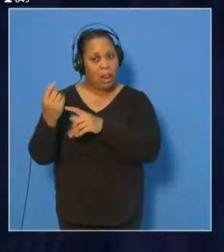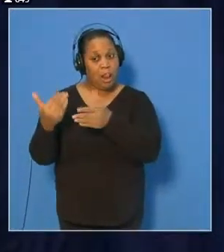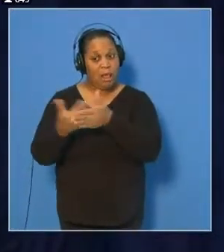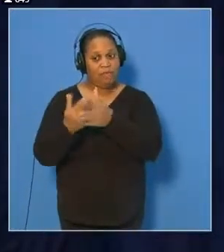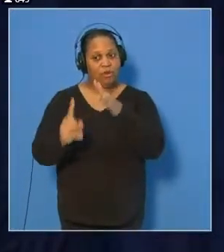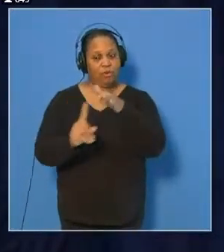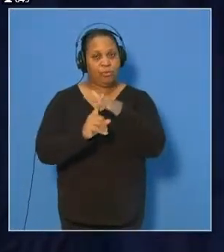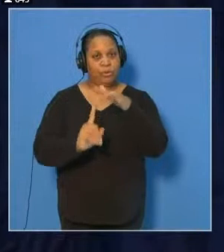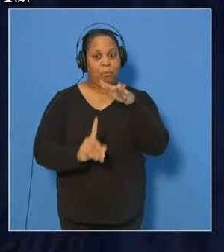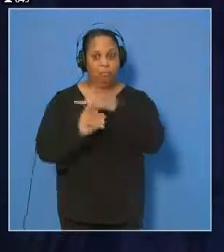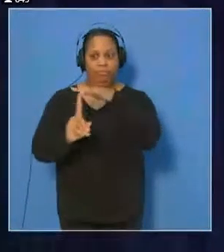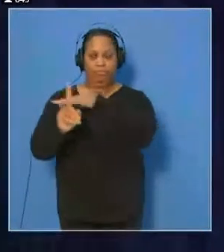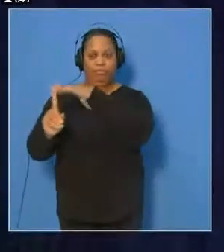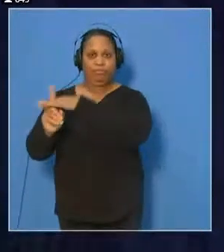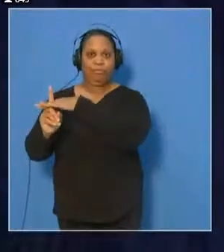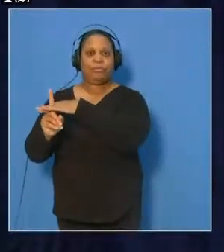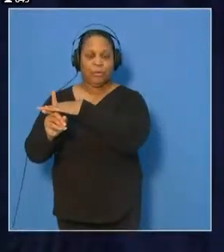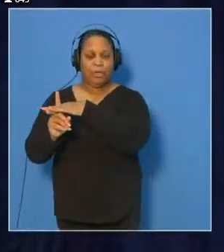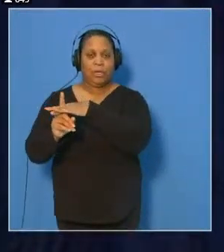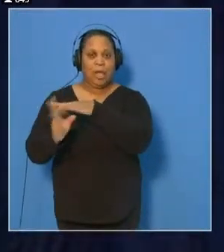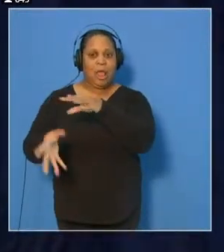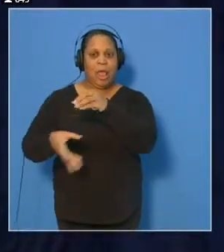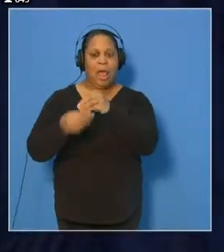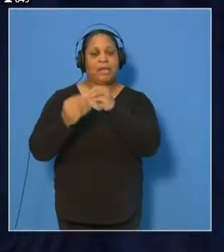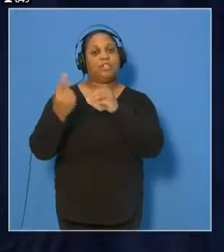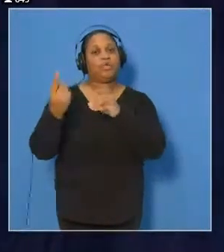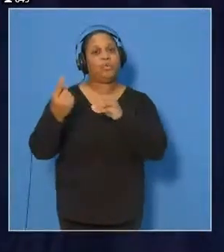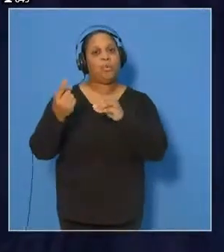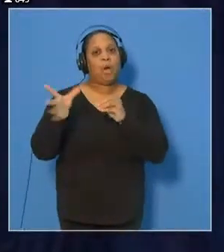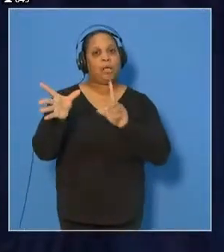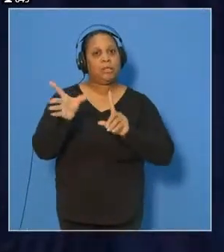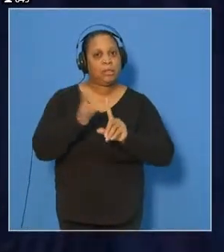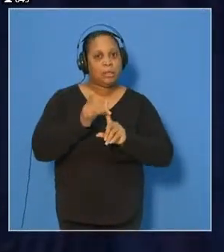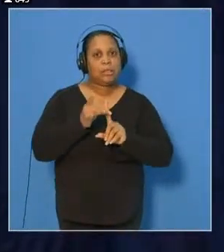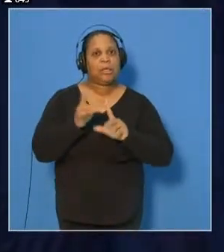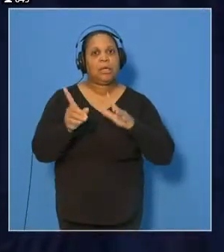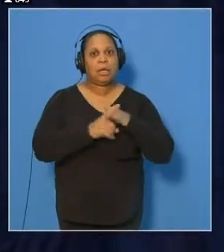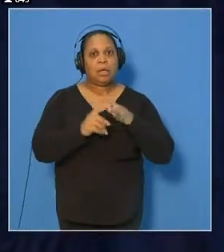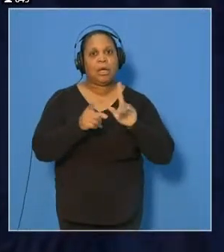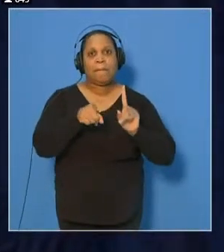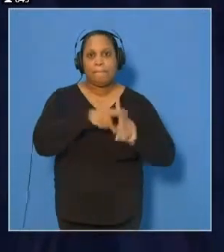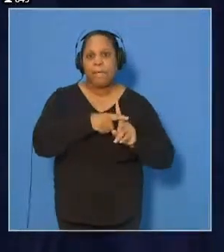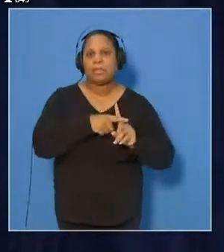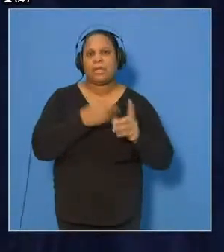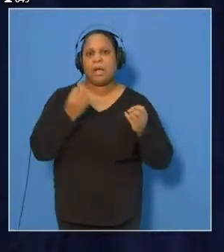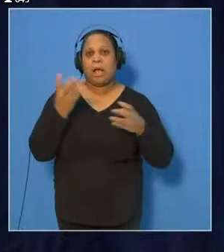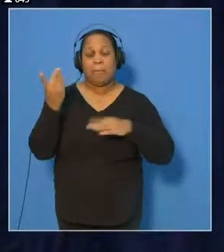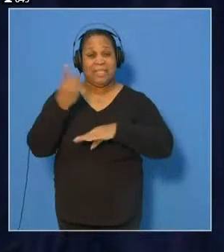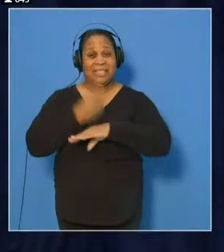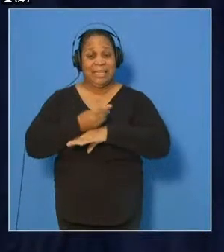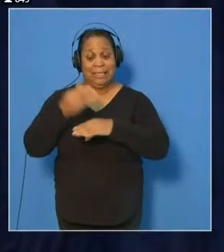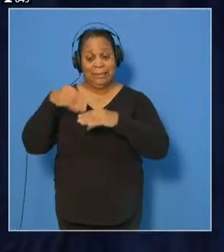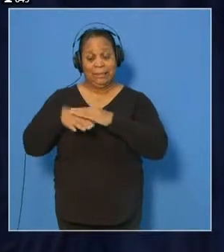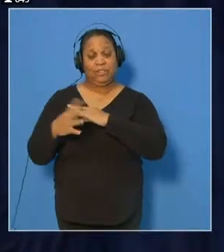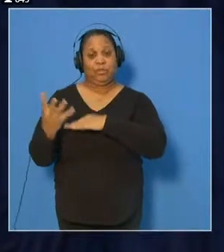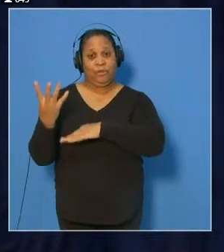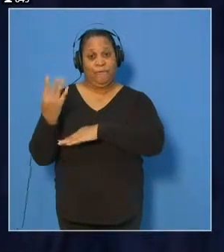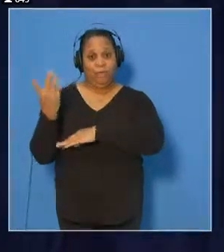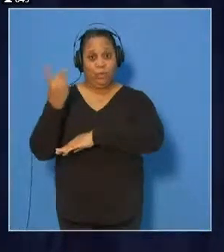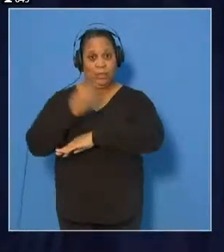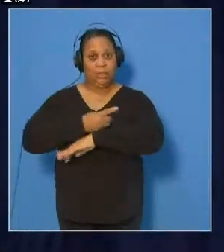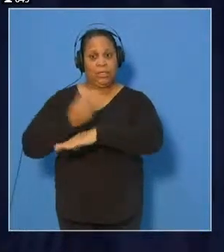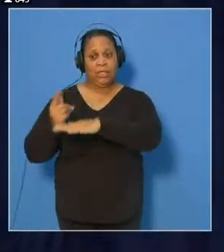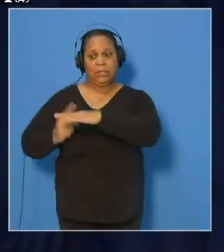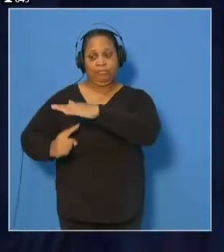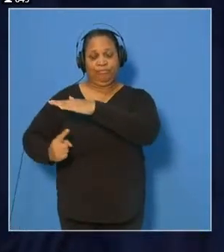popping up at once, adding to the one earlier infected case. How many days into their 14-day quarantines were